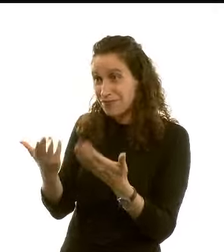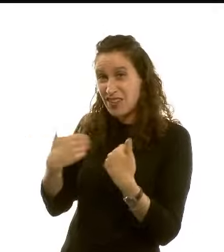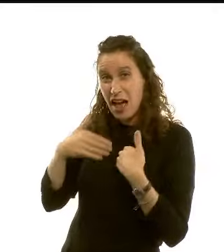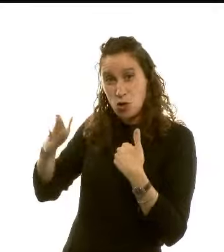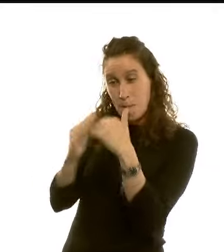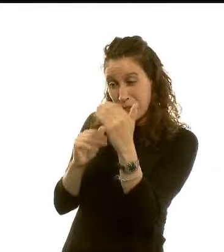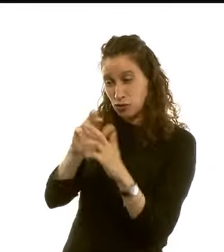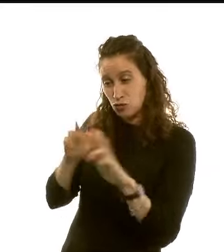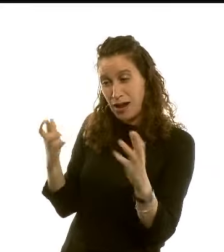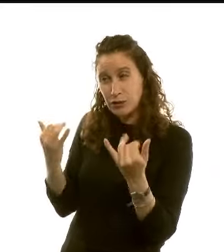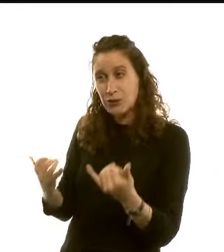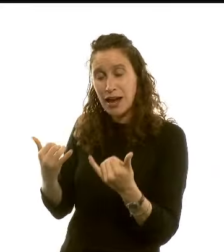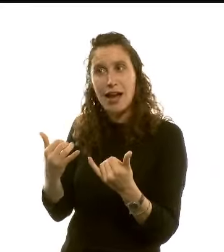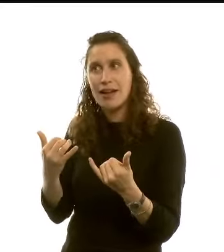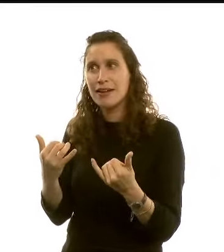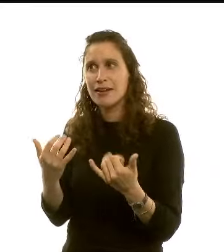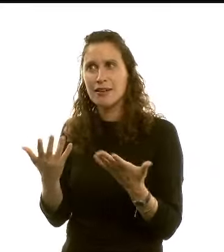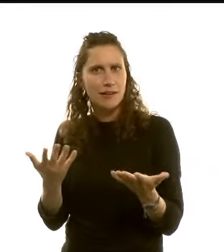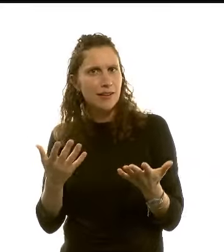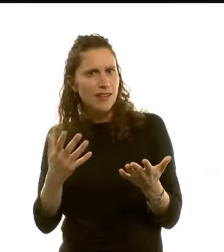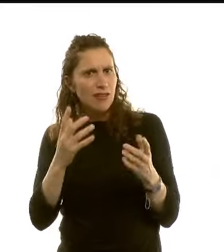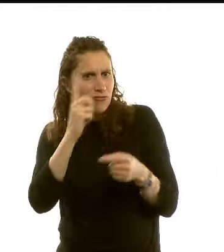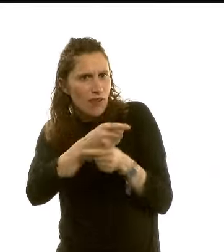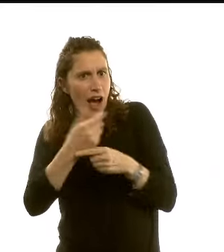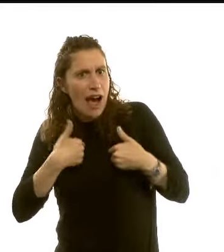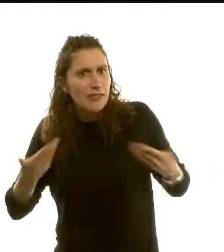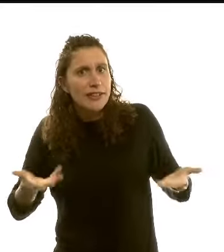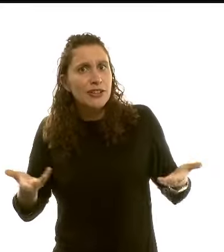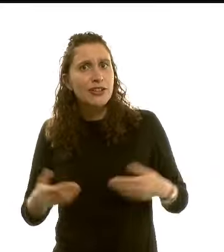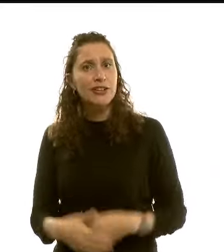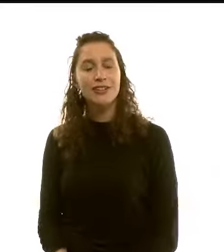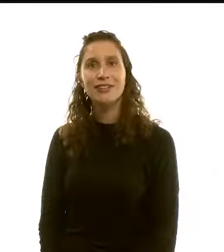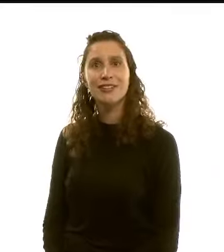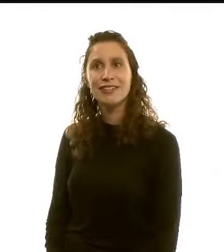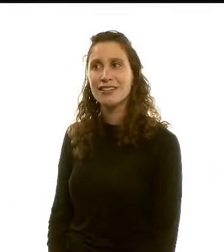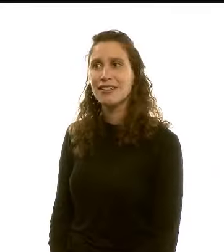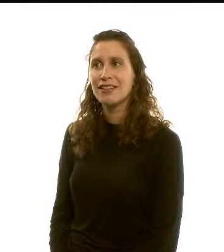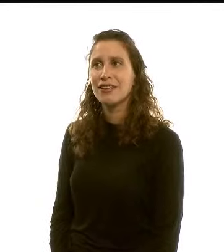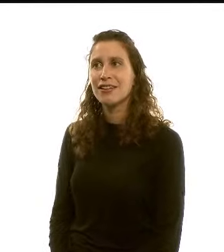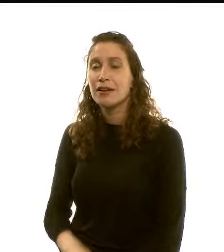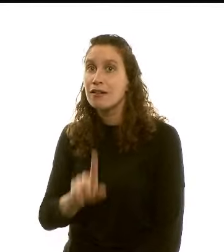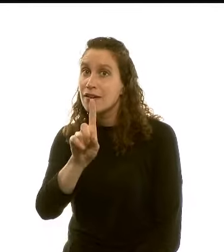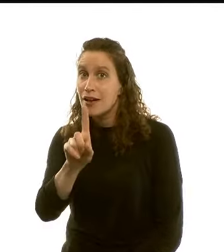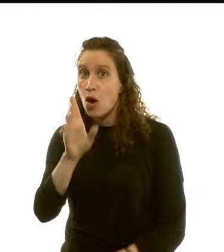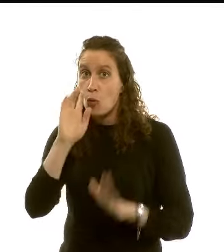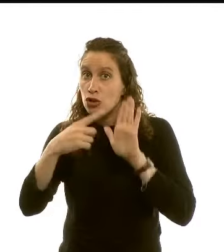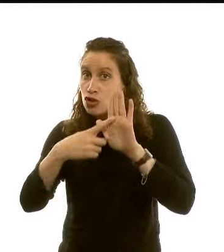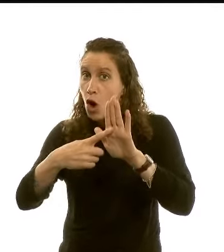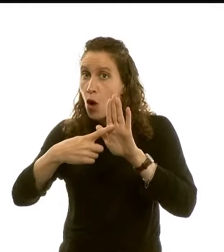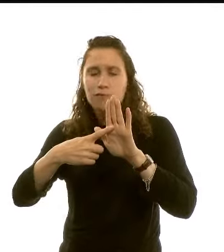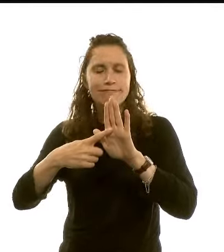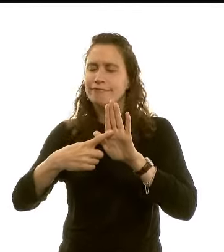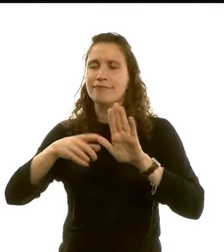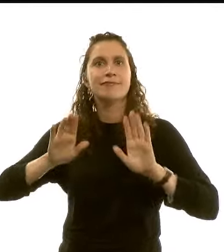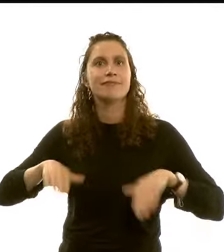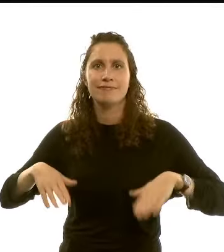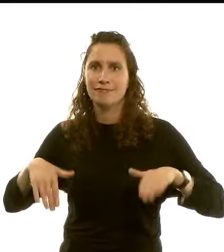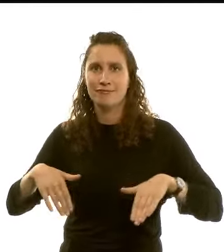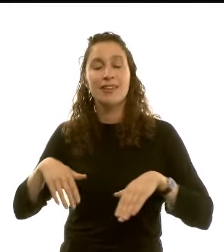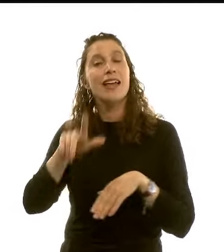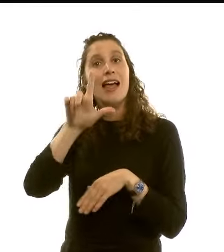today, right? Absolutely. Stay ready so you don't gotta get ready. That's what I like to hear. But we're not going to get into them just yet because this is LEGO